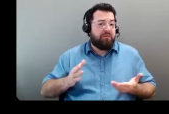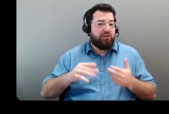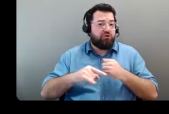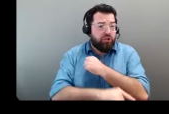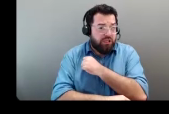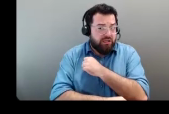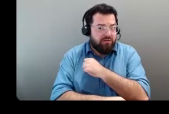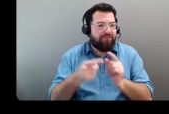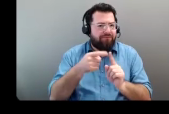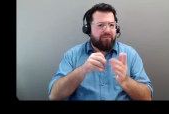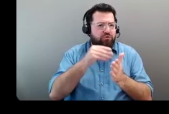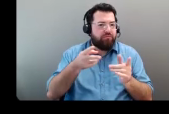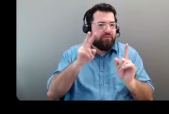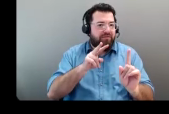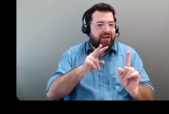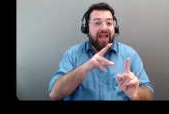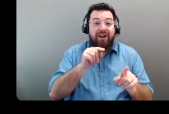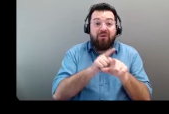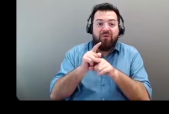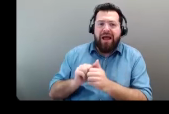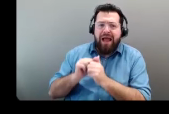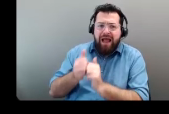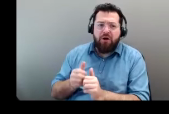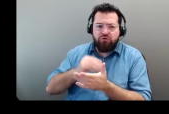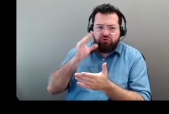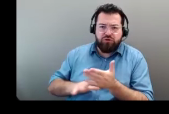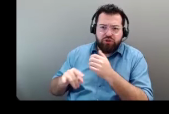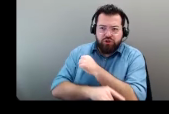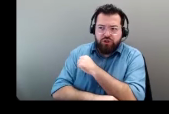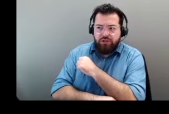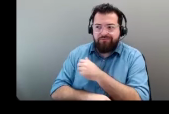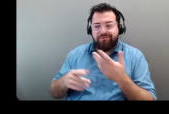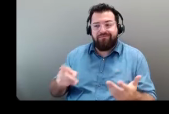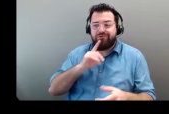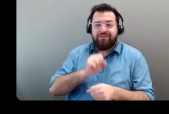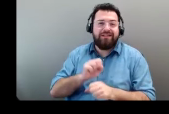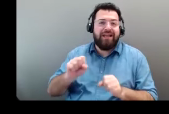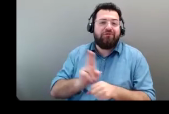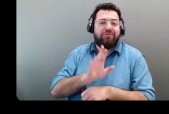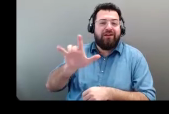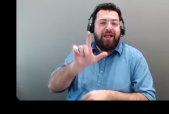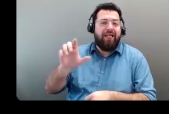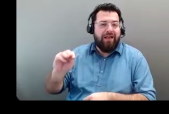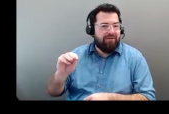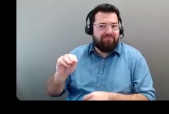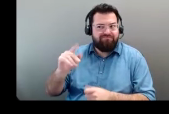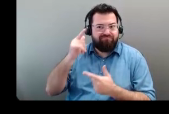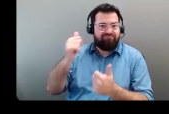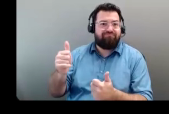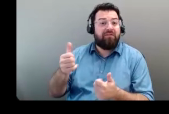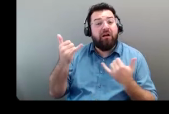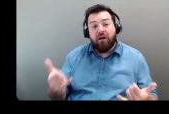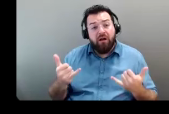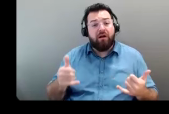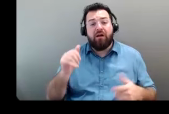And how do students cheat? Well, students can use their LLM of choice. AI is very accessible now, so